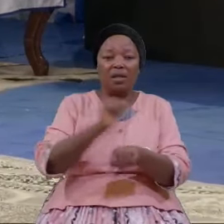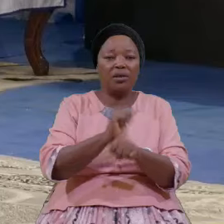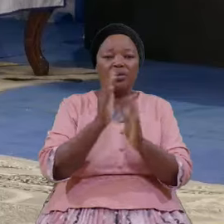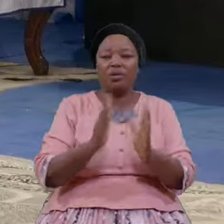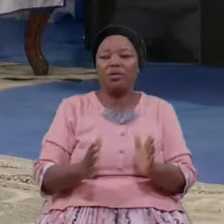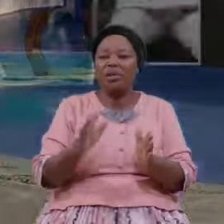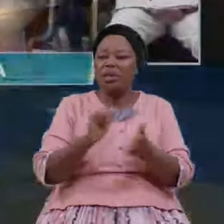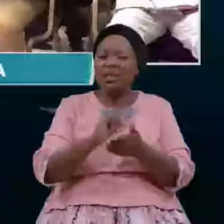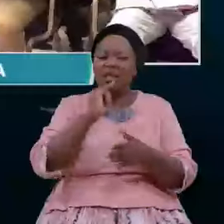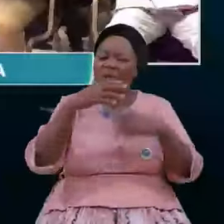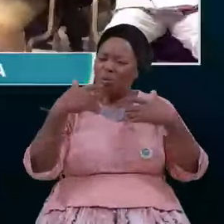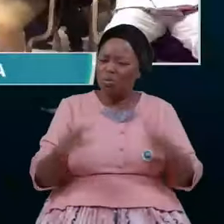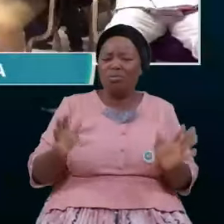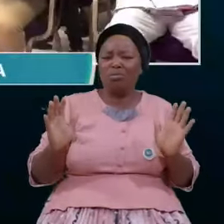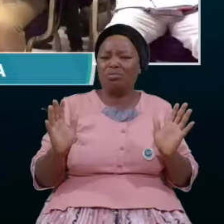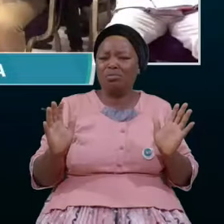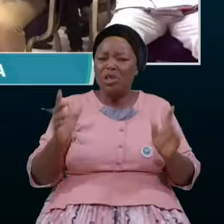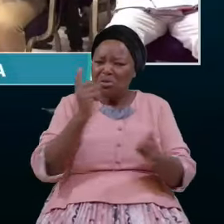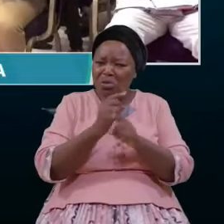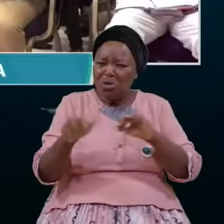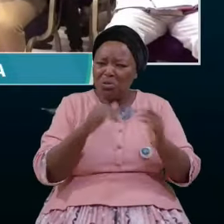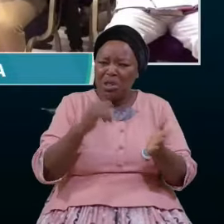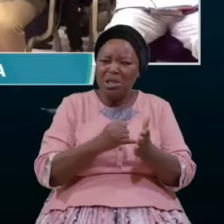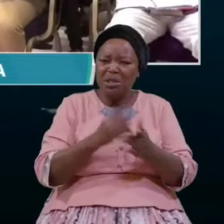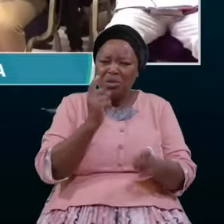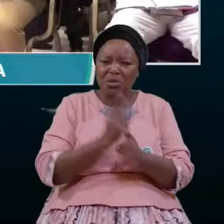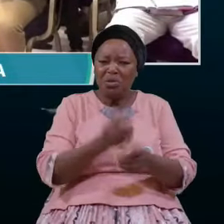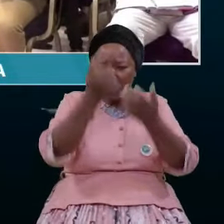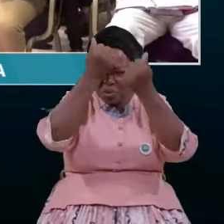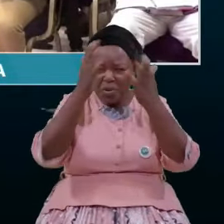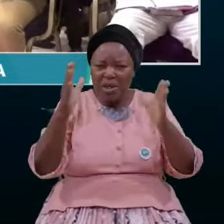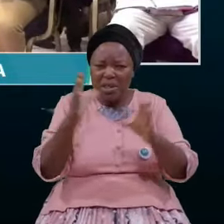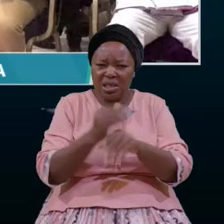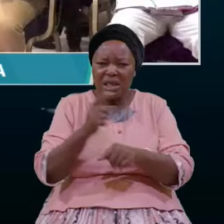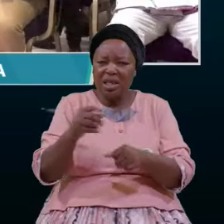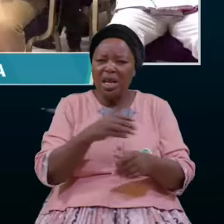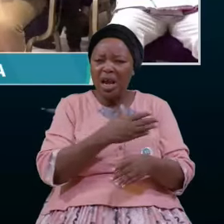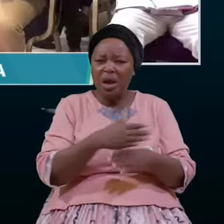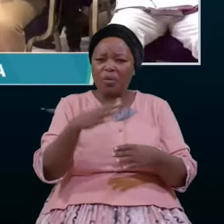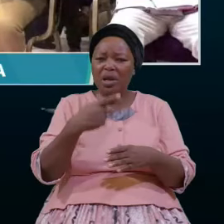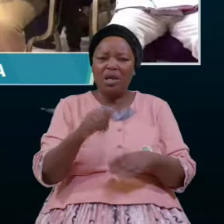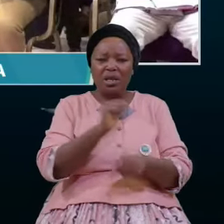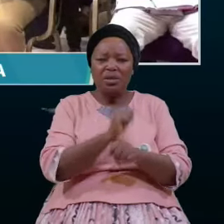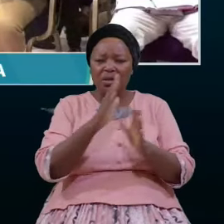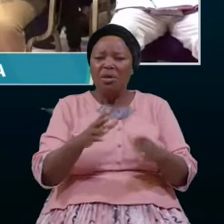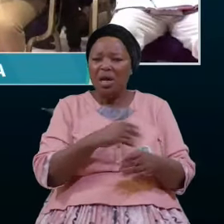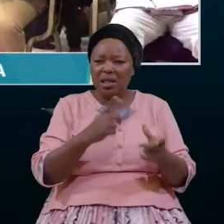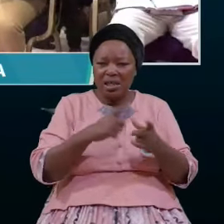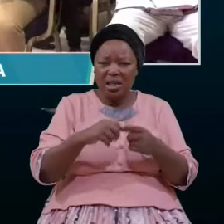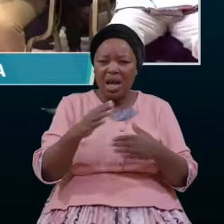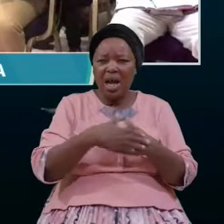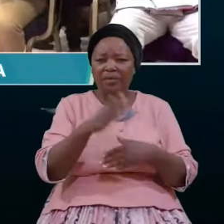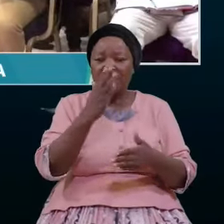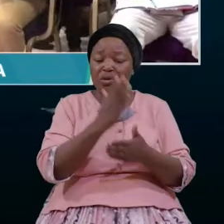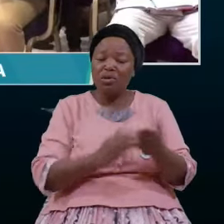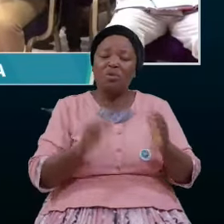we have to do. It says, take ye away the stone. And then after some considerations and talking and going